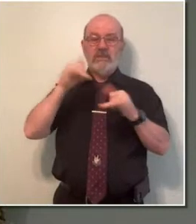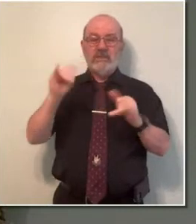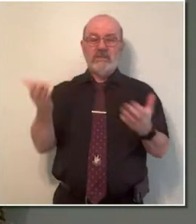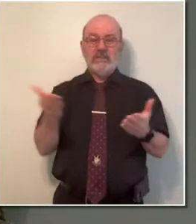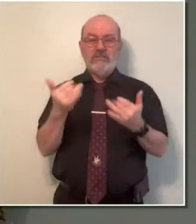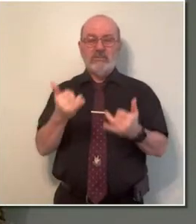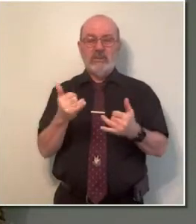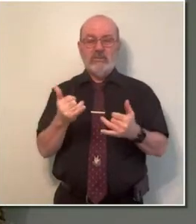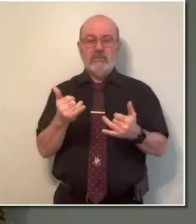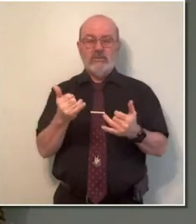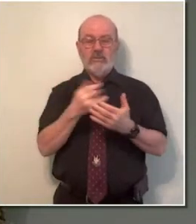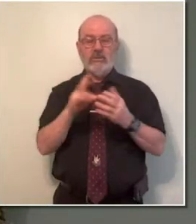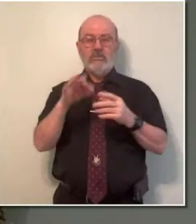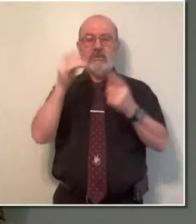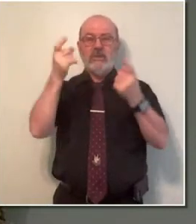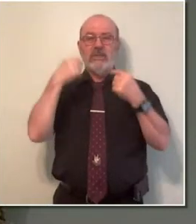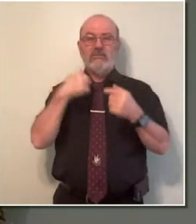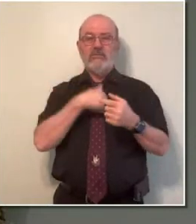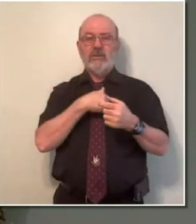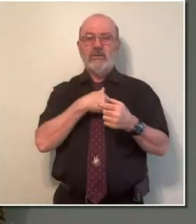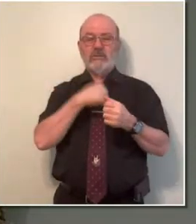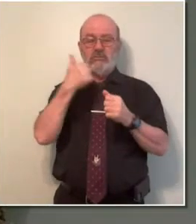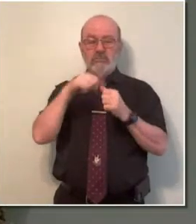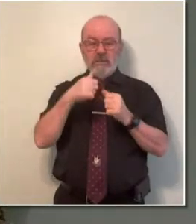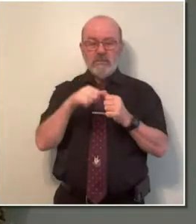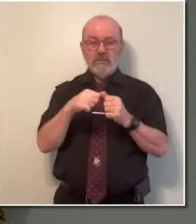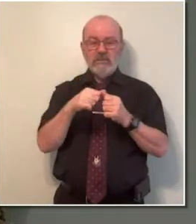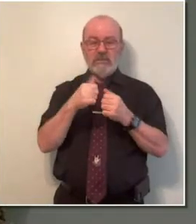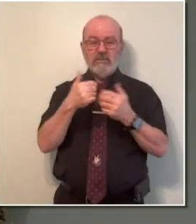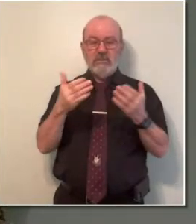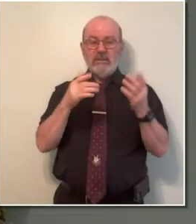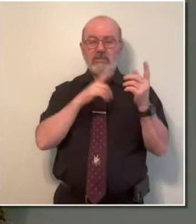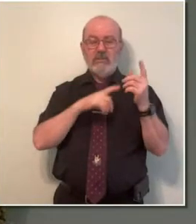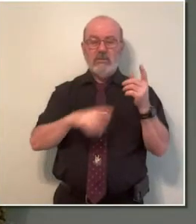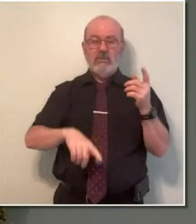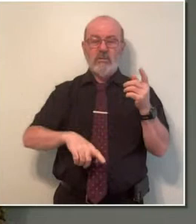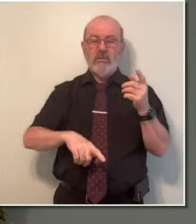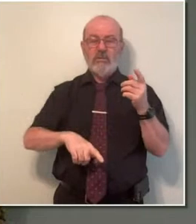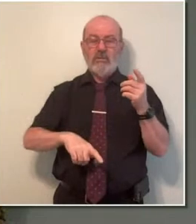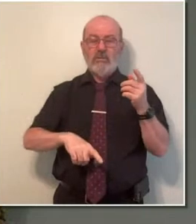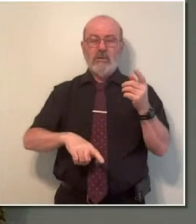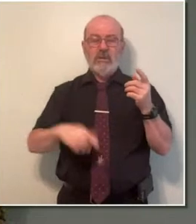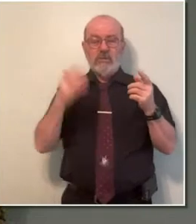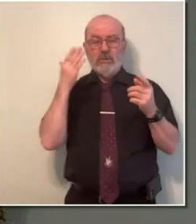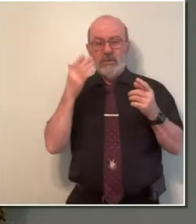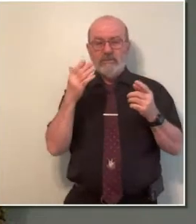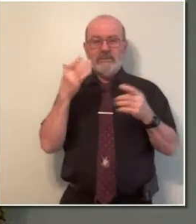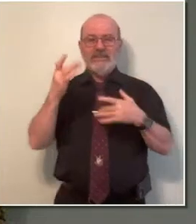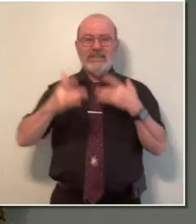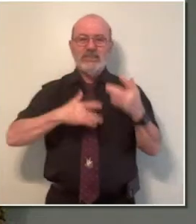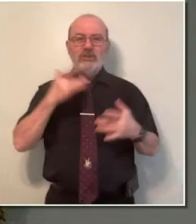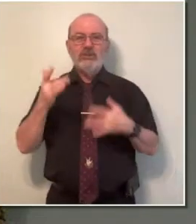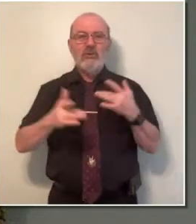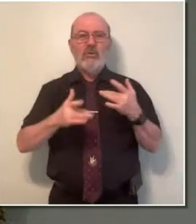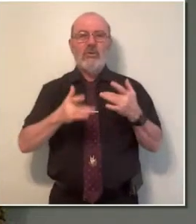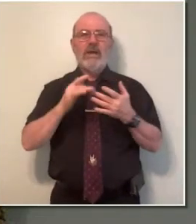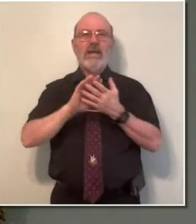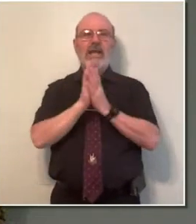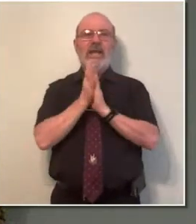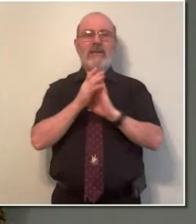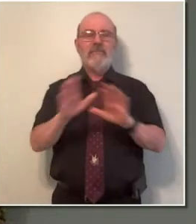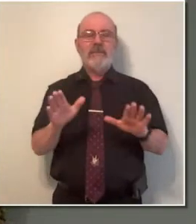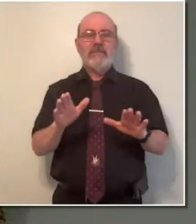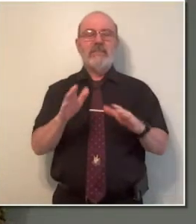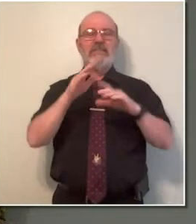Spirit brings to our remembrance the things of the Lord, that we might know them and take great joy and peace in resting in